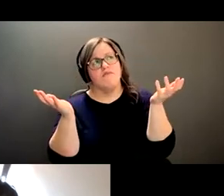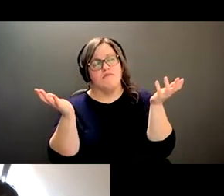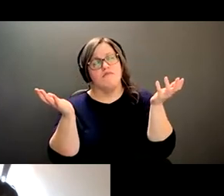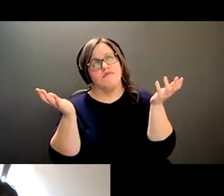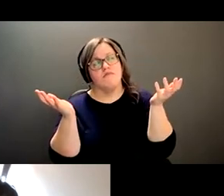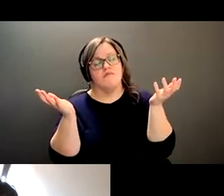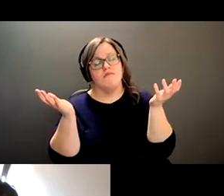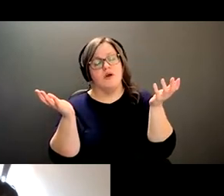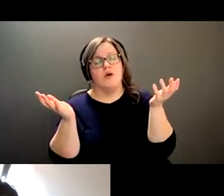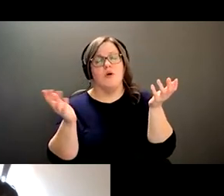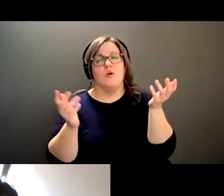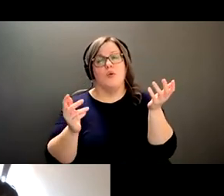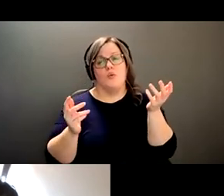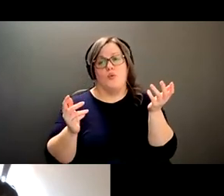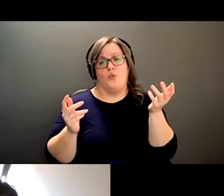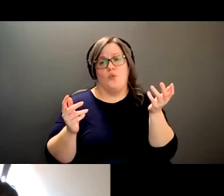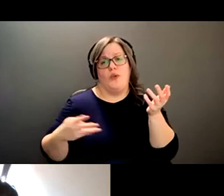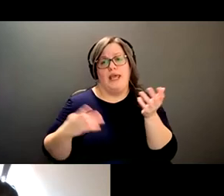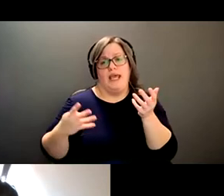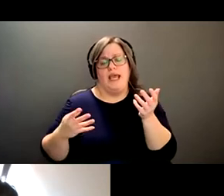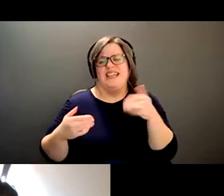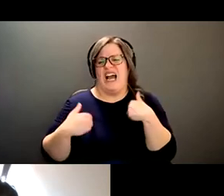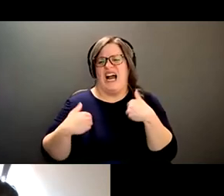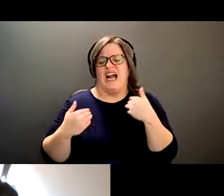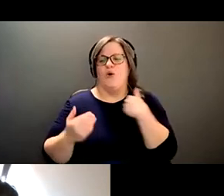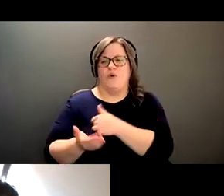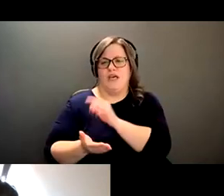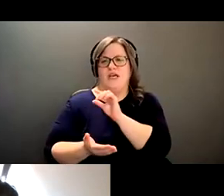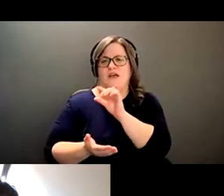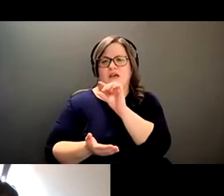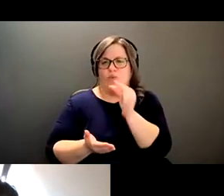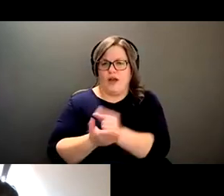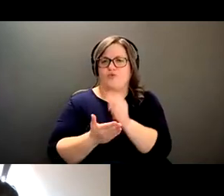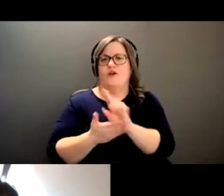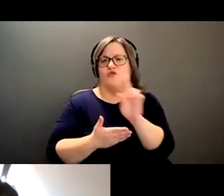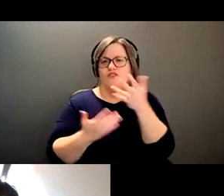we're quite young. All of us graduated from university or currently in university